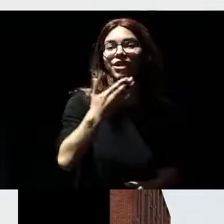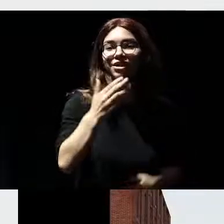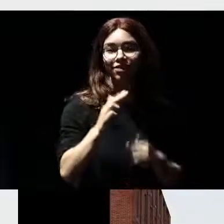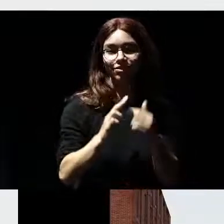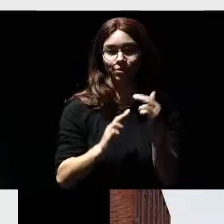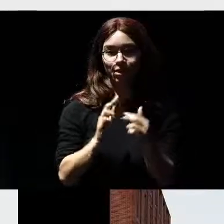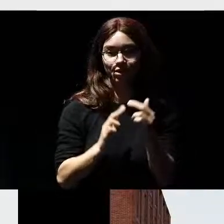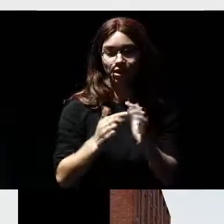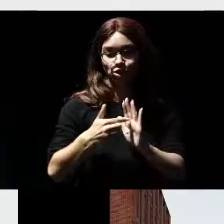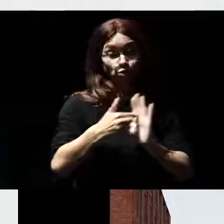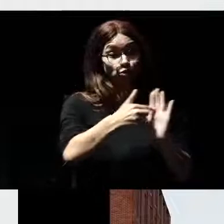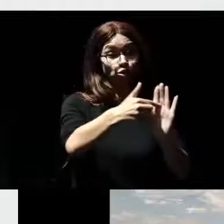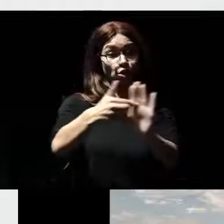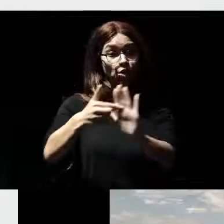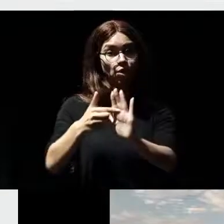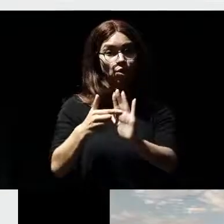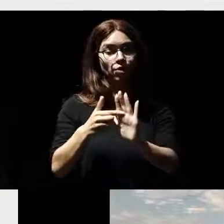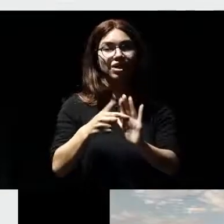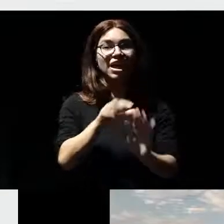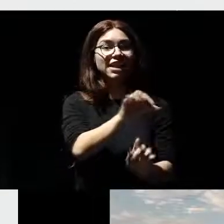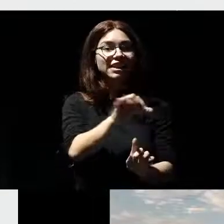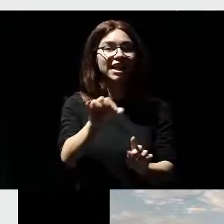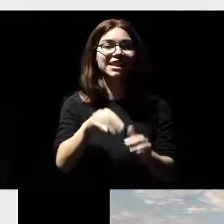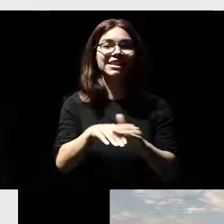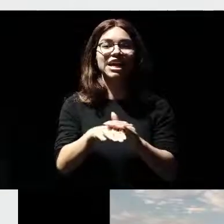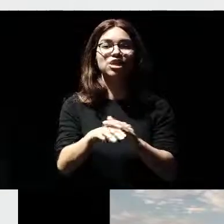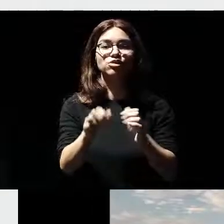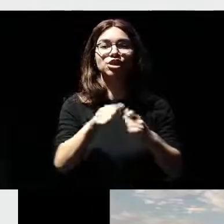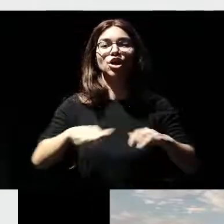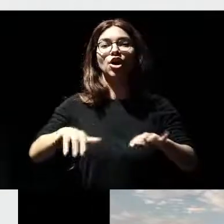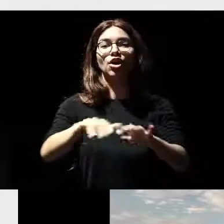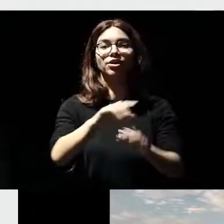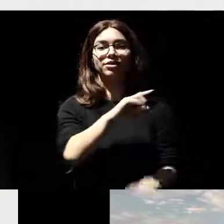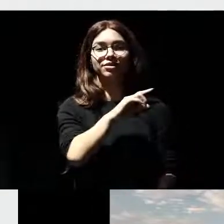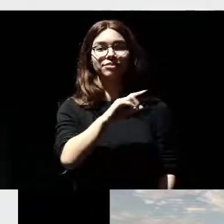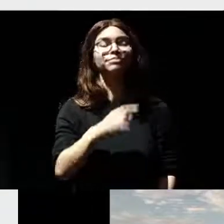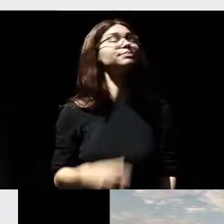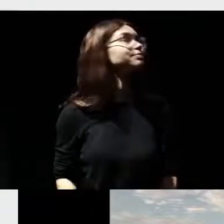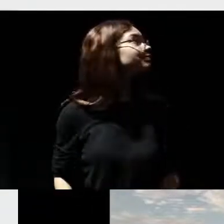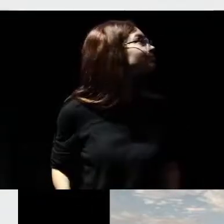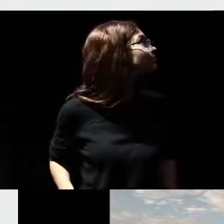building as the entry courtyard off of Vassar Street.